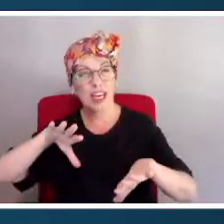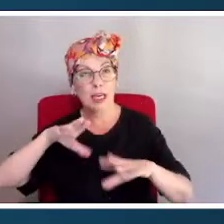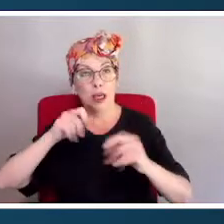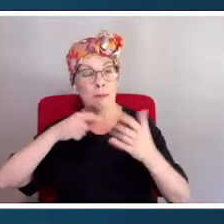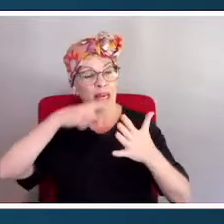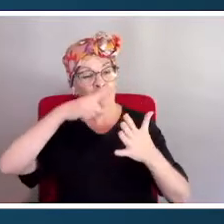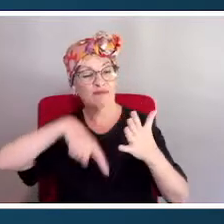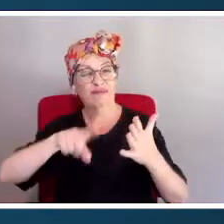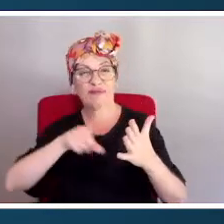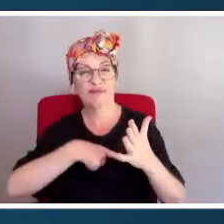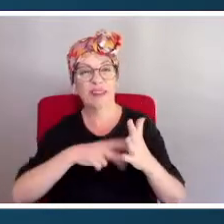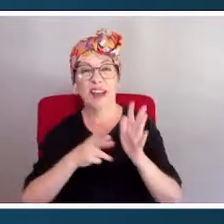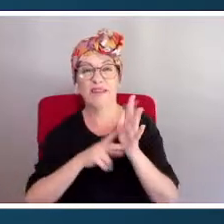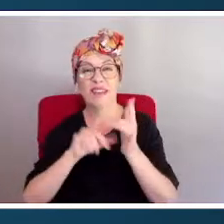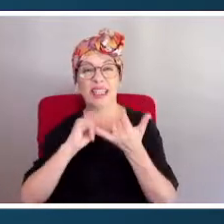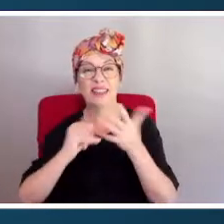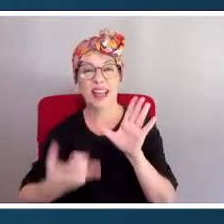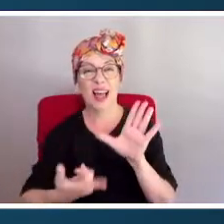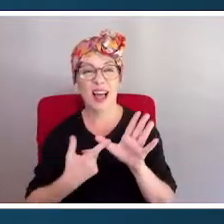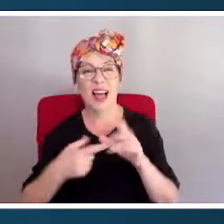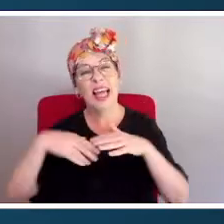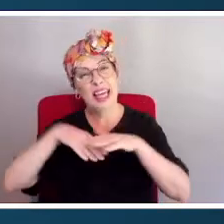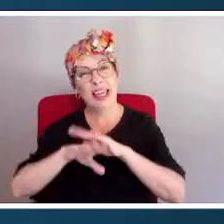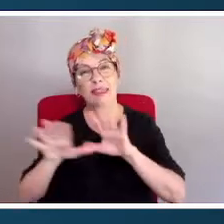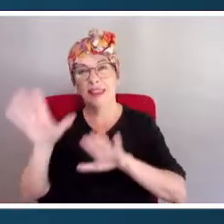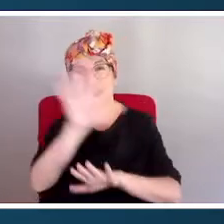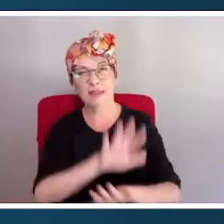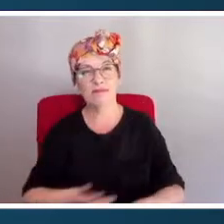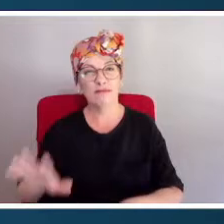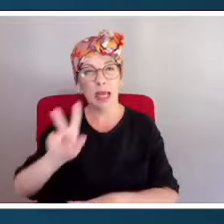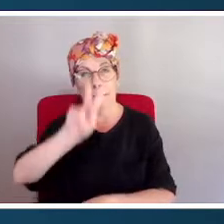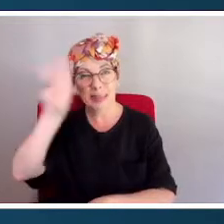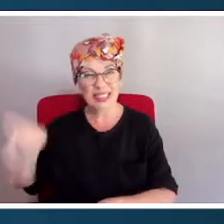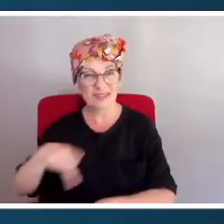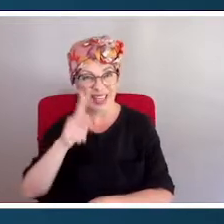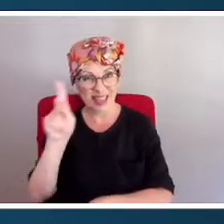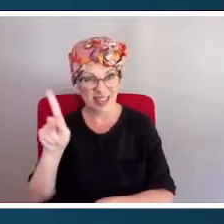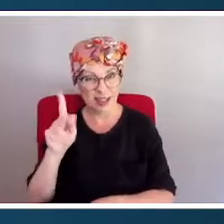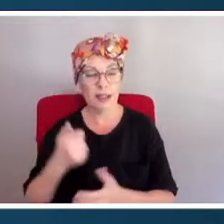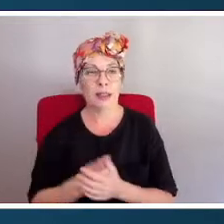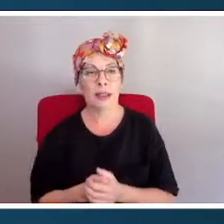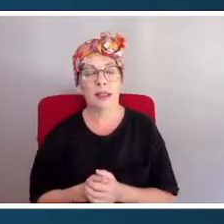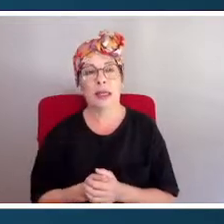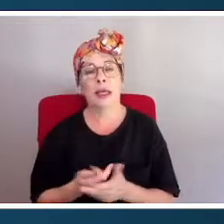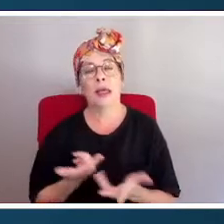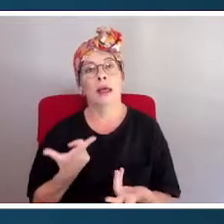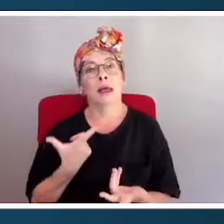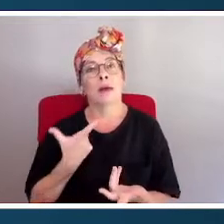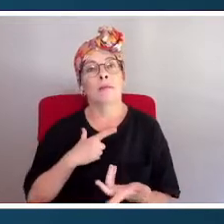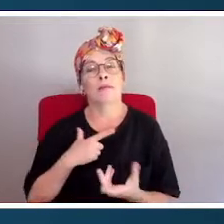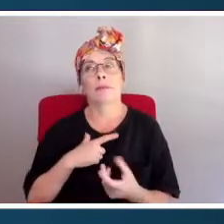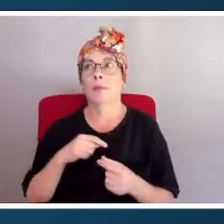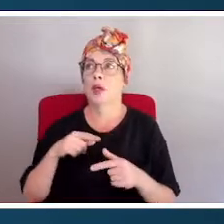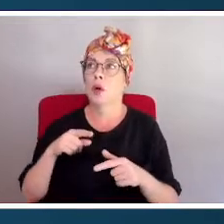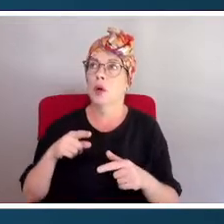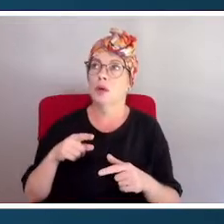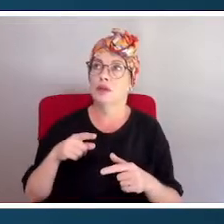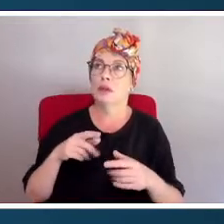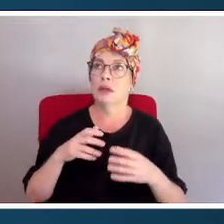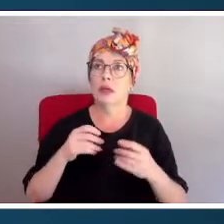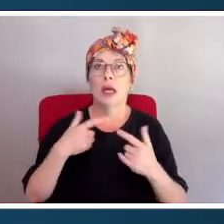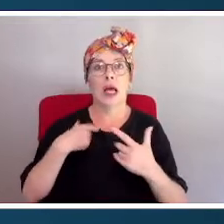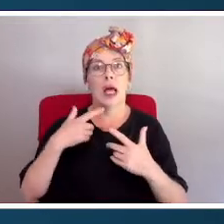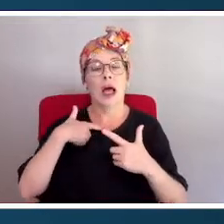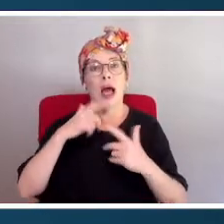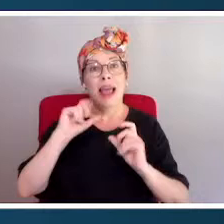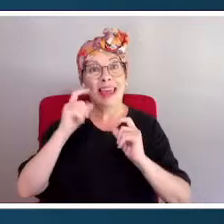incremental increases to some categories of visas, but accepting that Australia and the Blue Pacific are part of the